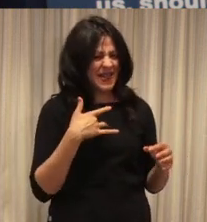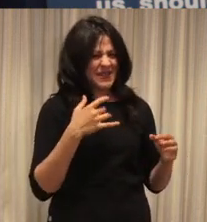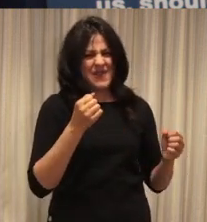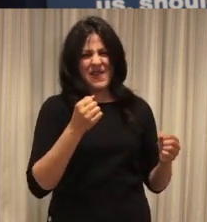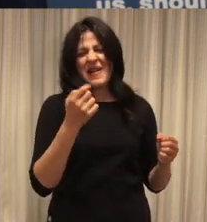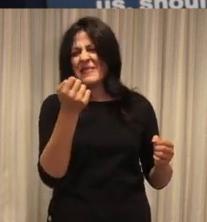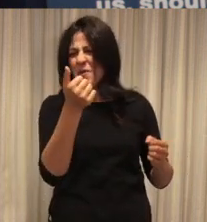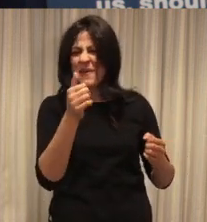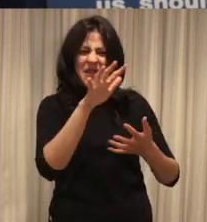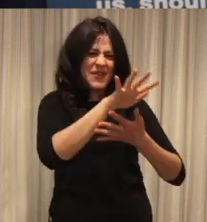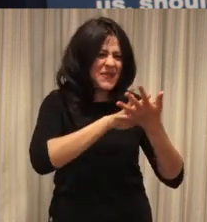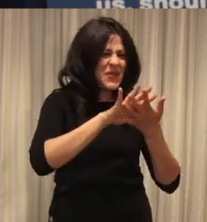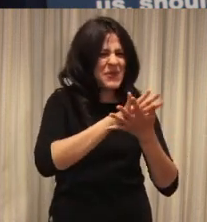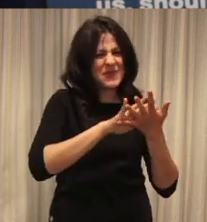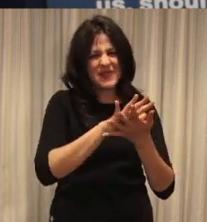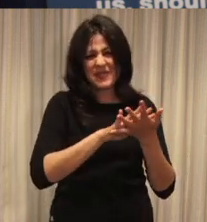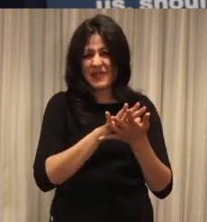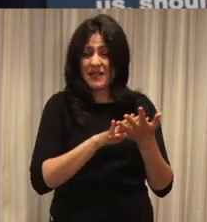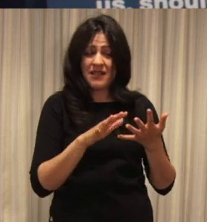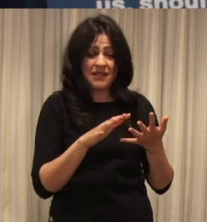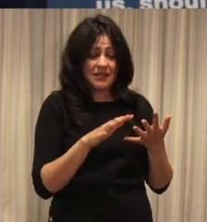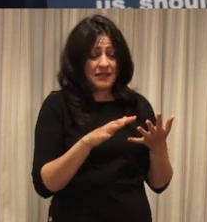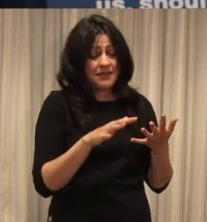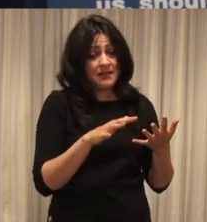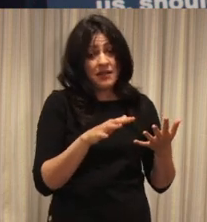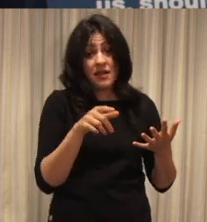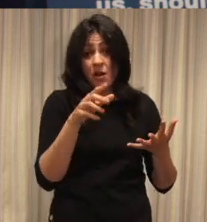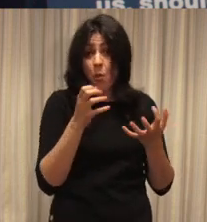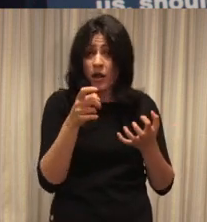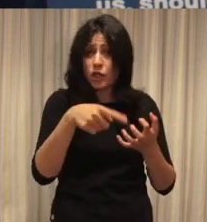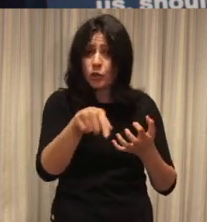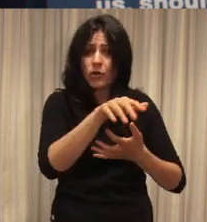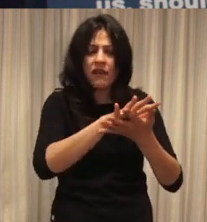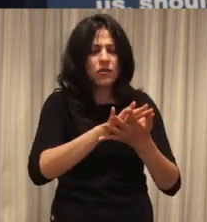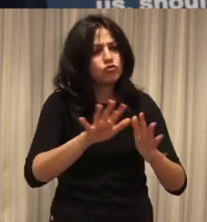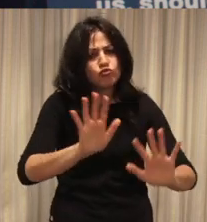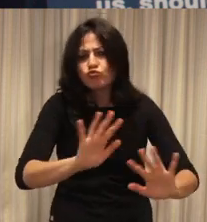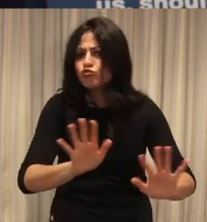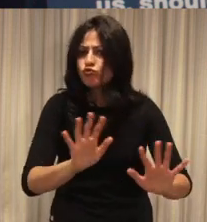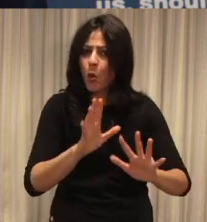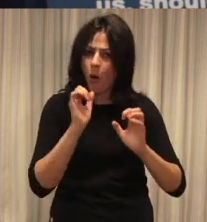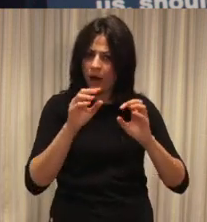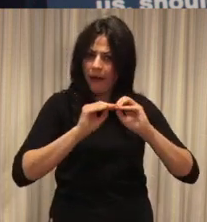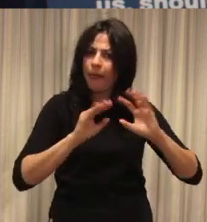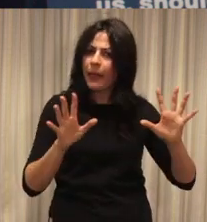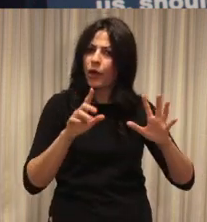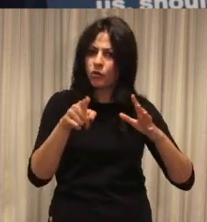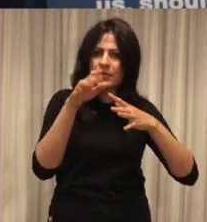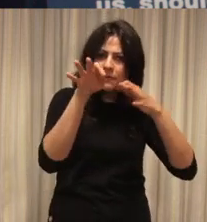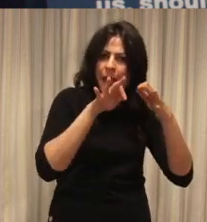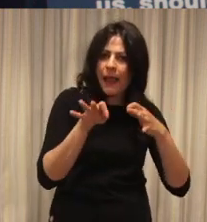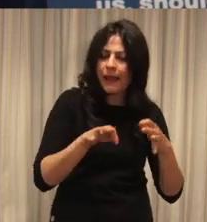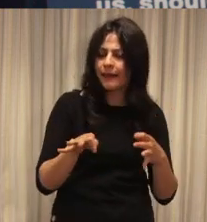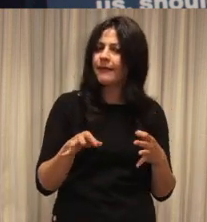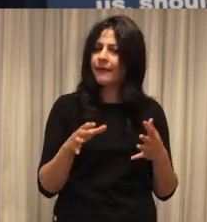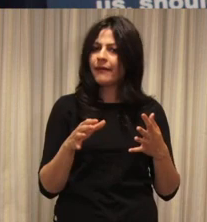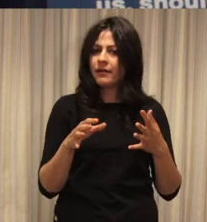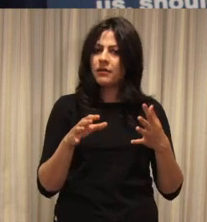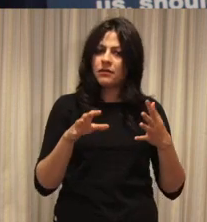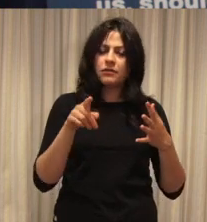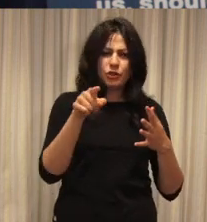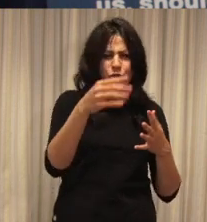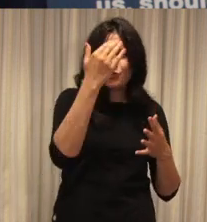the last thing we want is for anyone to be confused about where we're at and where we're going. So I do want to just be very clear and